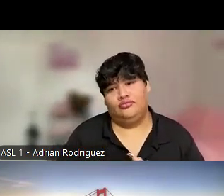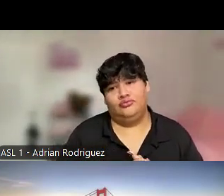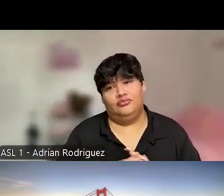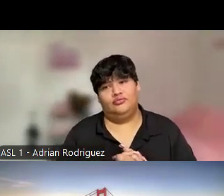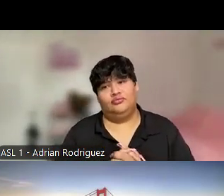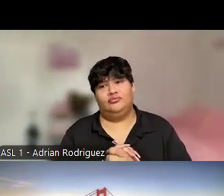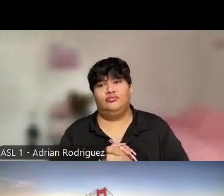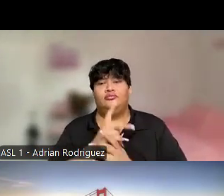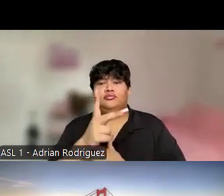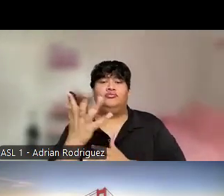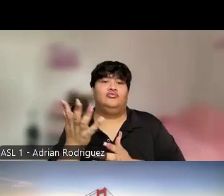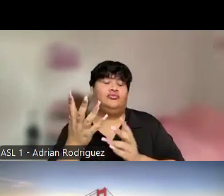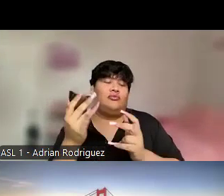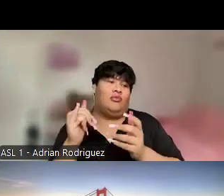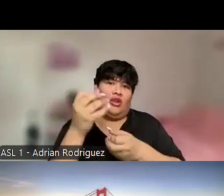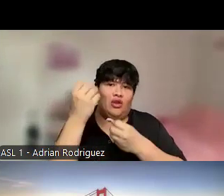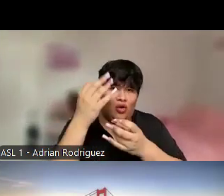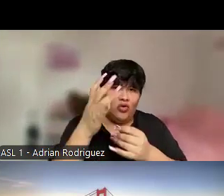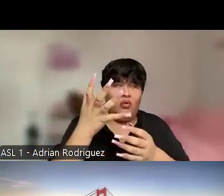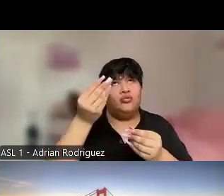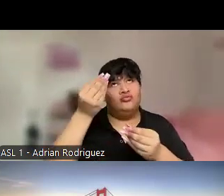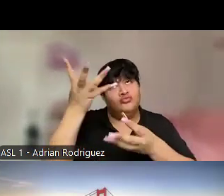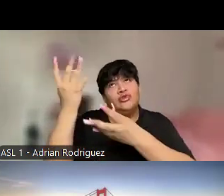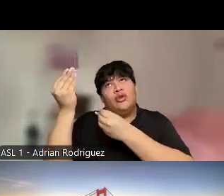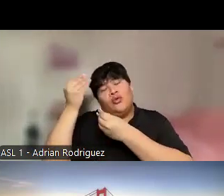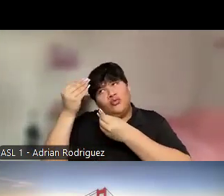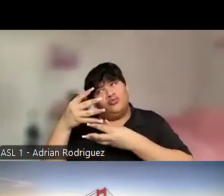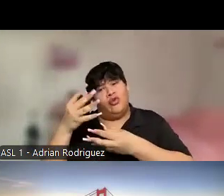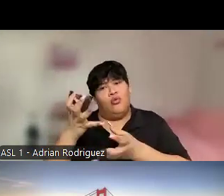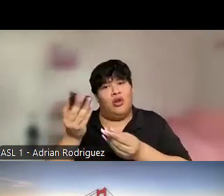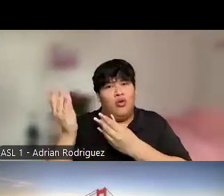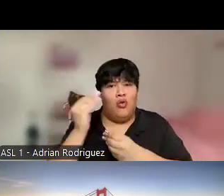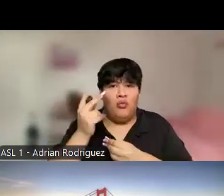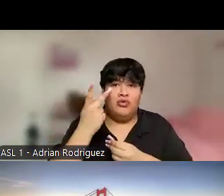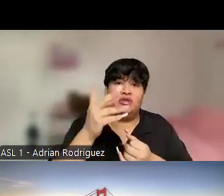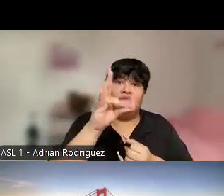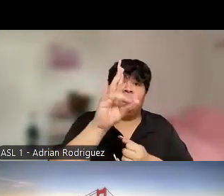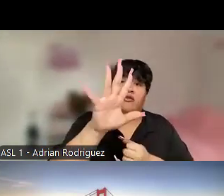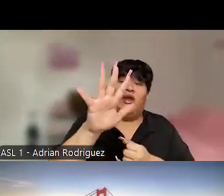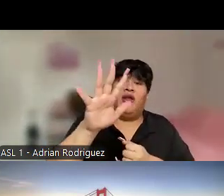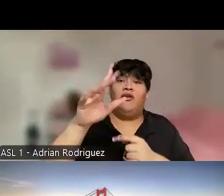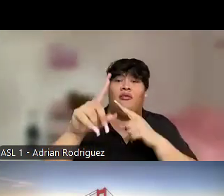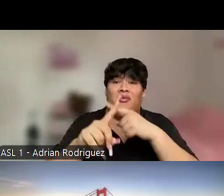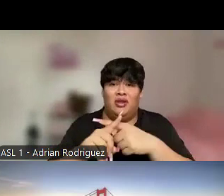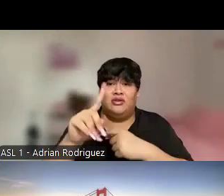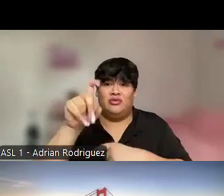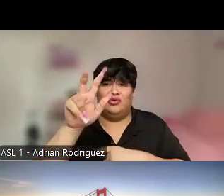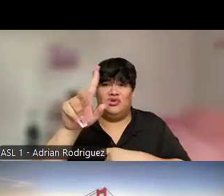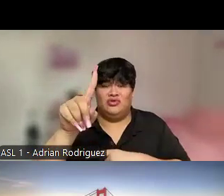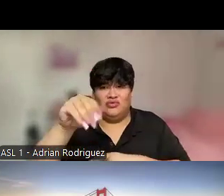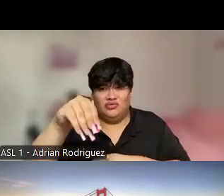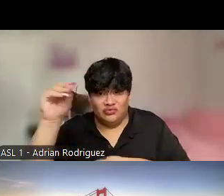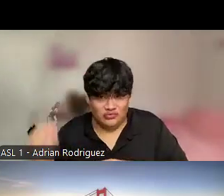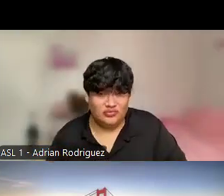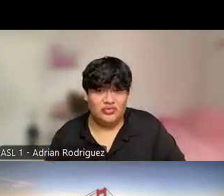So this is the take-home message from the last slide. The prevalence by age 75 plus, will increase 132%